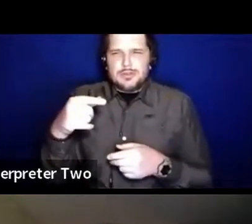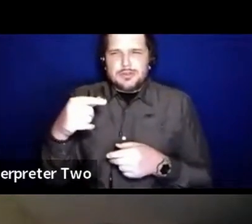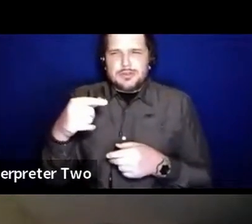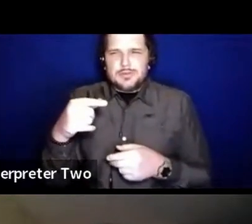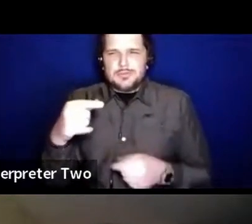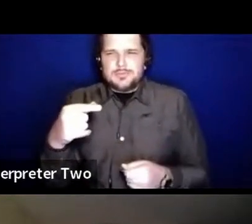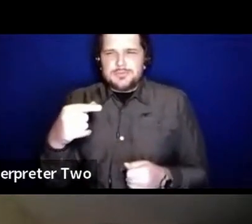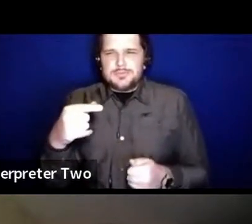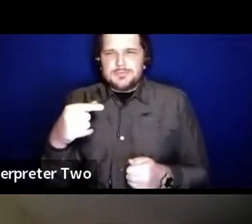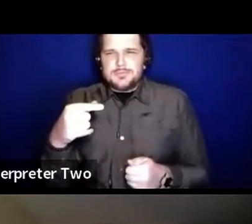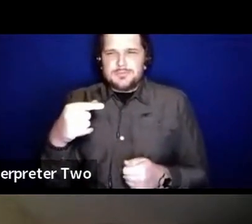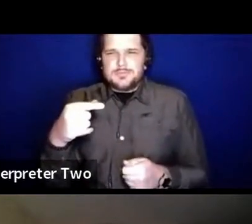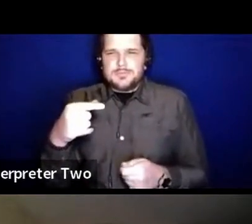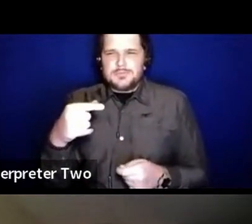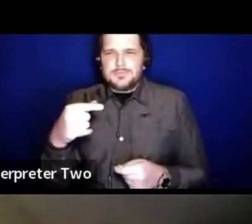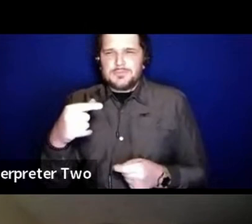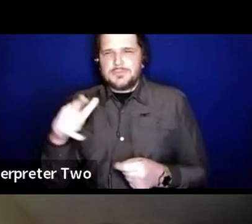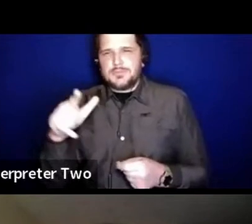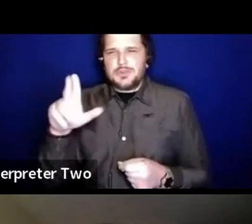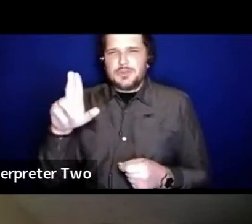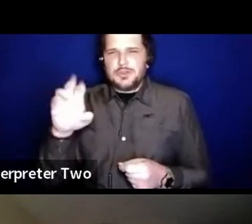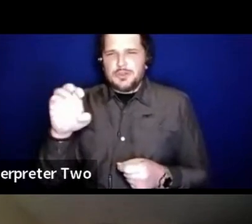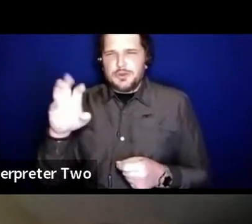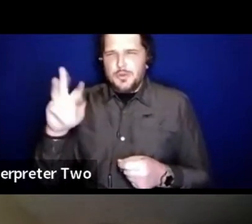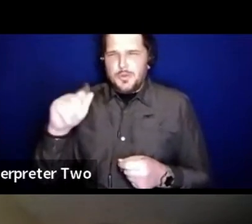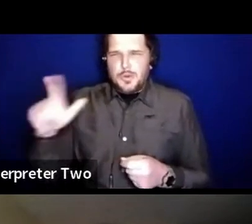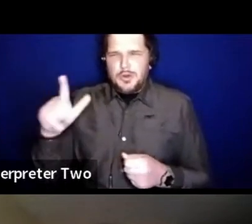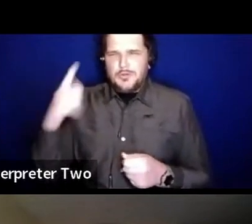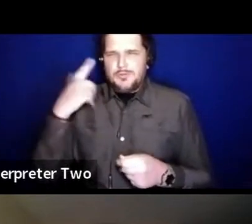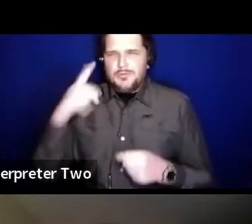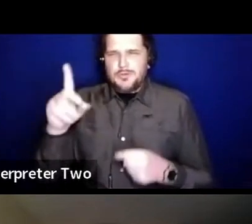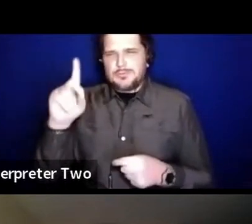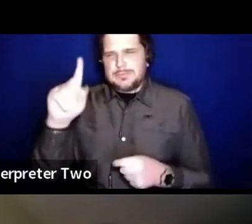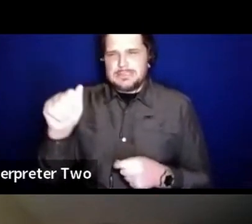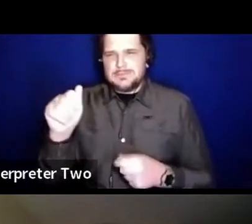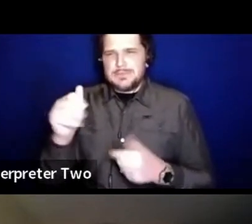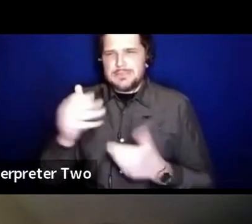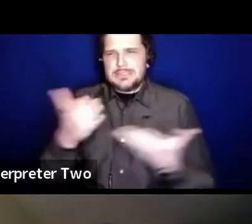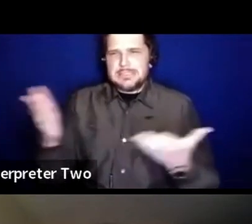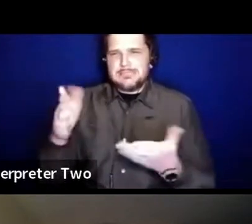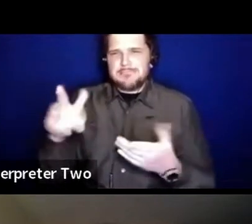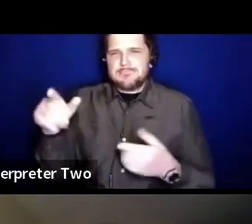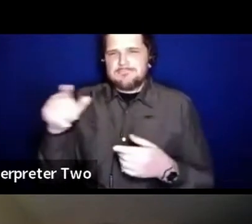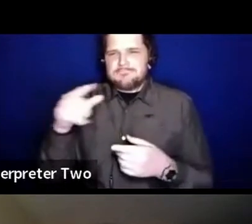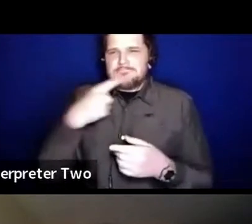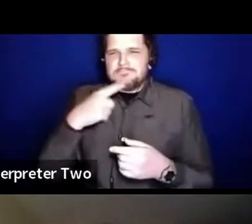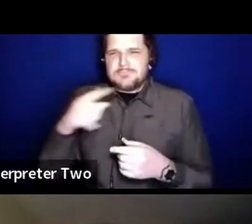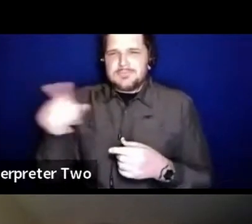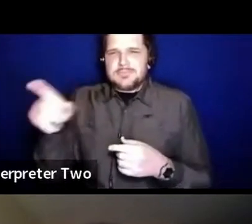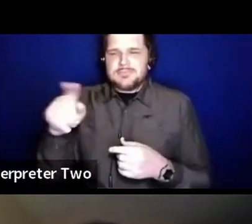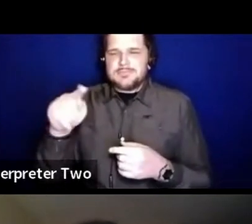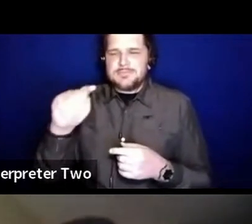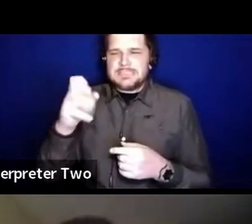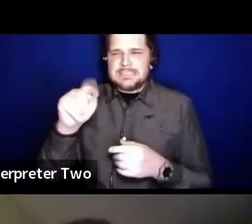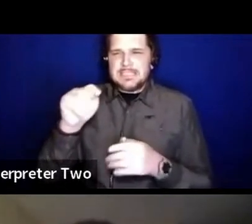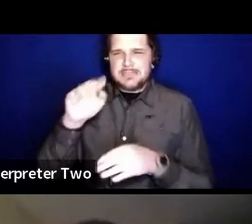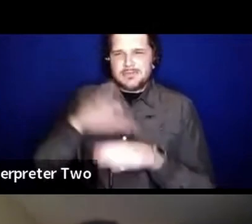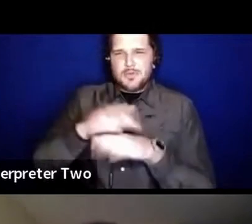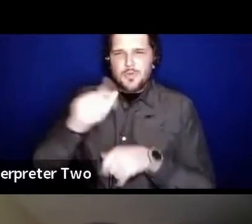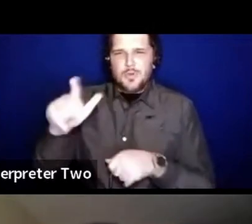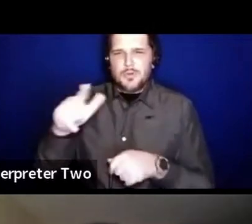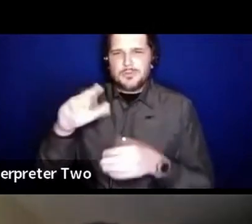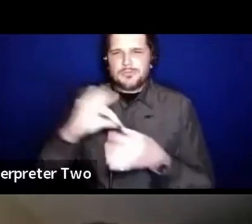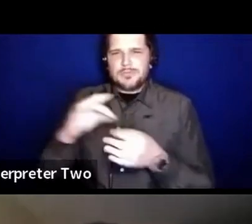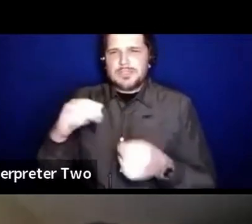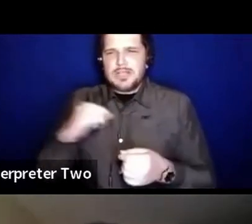kind of curating it with a disability theme. So the text wall in the middle belongs to me, and it says,